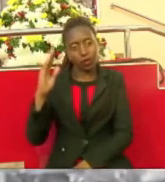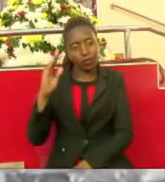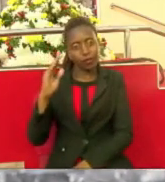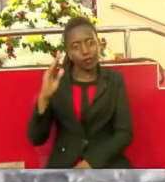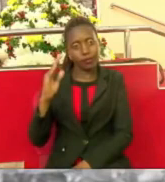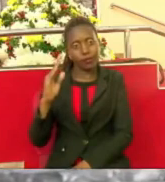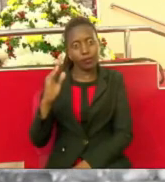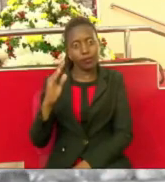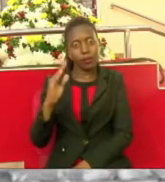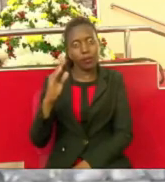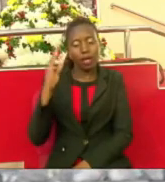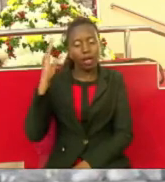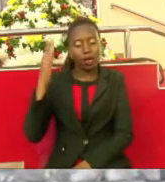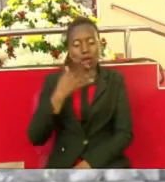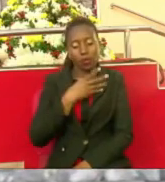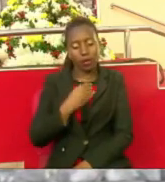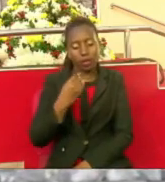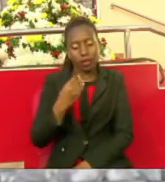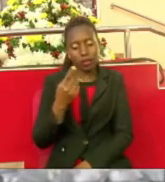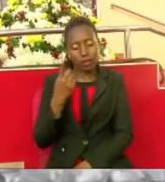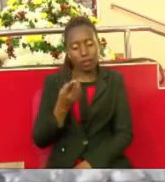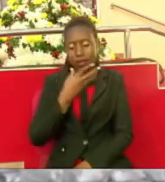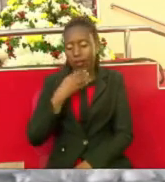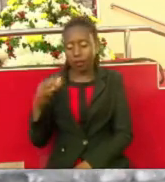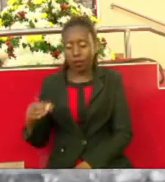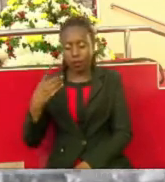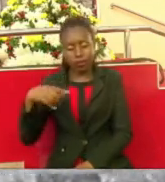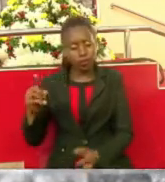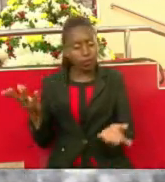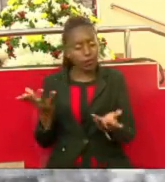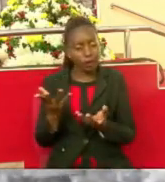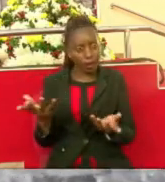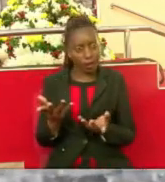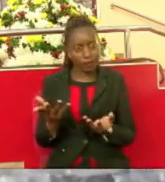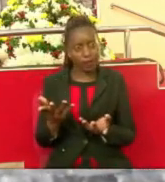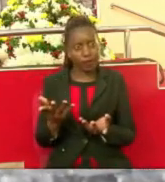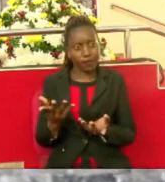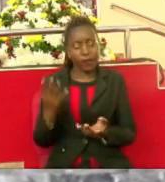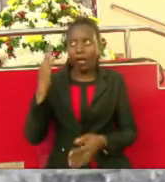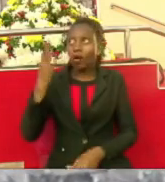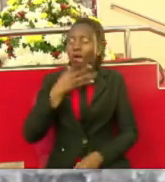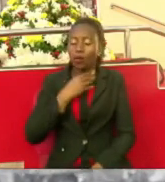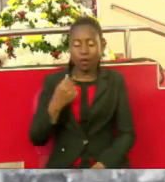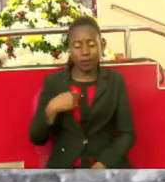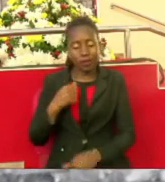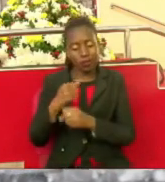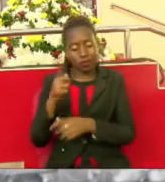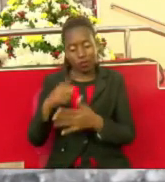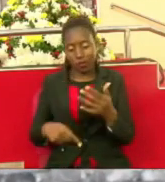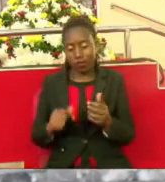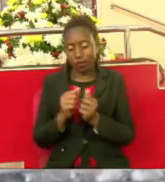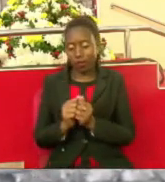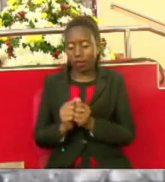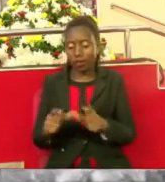this boy to go? Ungelitaka huyu mtoto wako aende wapi? What do you want me to do with the life of this child? Ungetaka nifanye nini na maisha ya mtoto huyu?